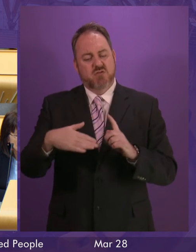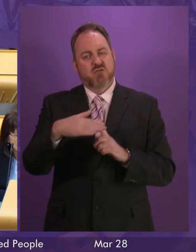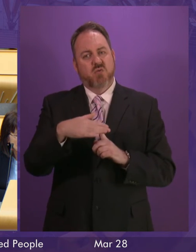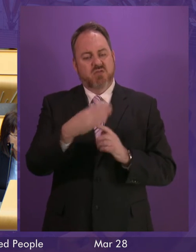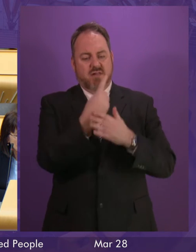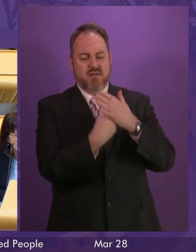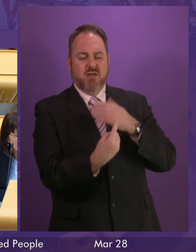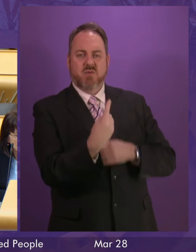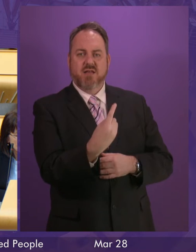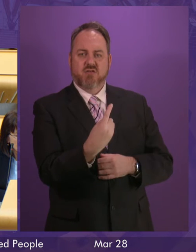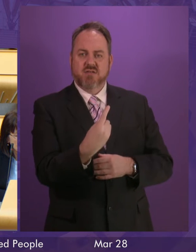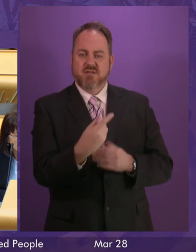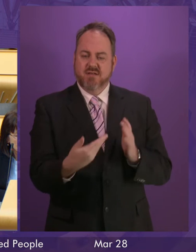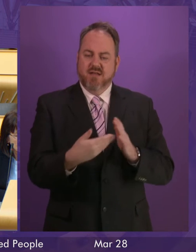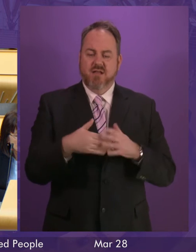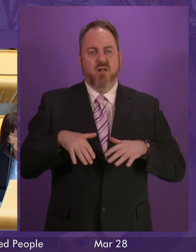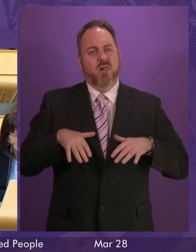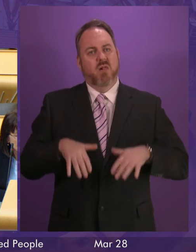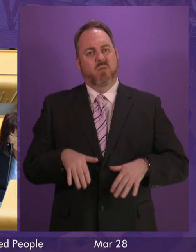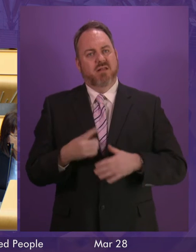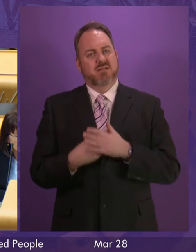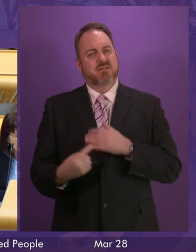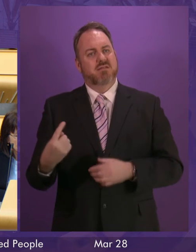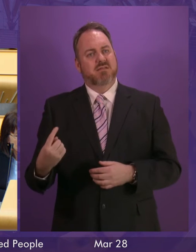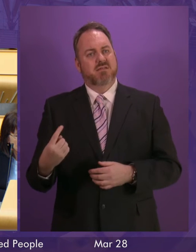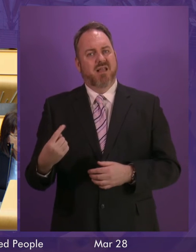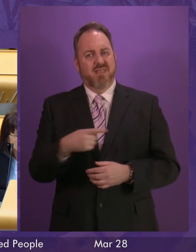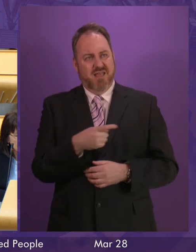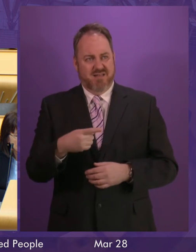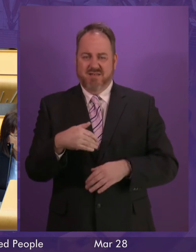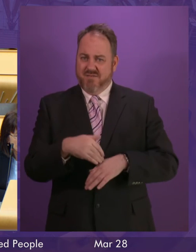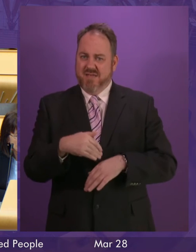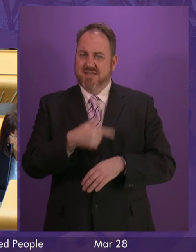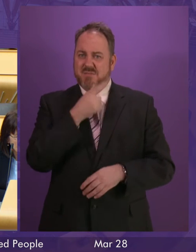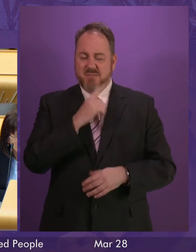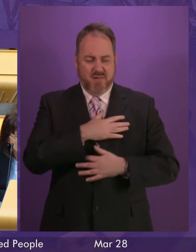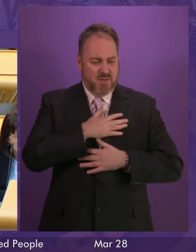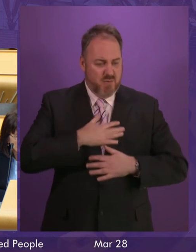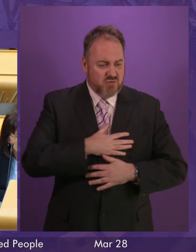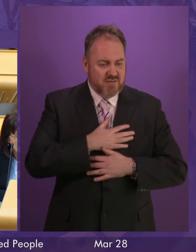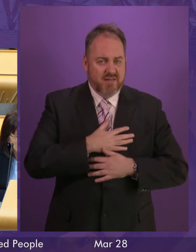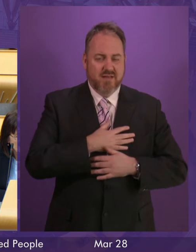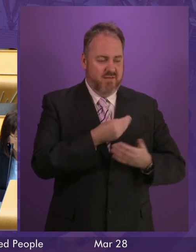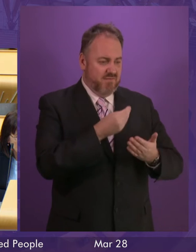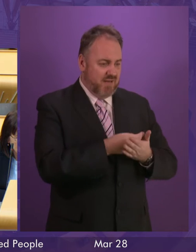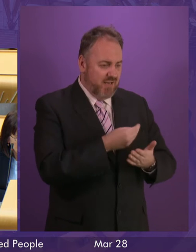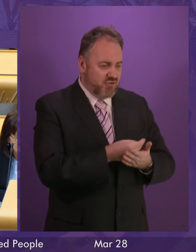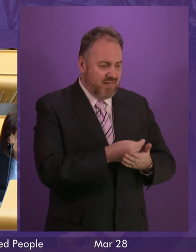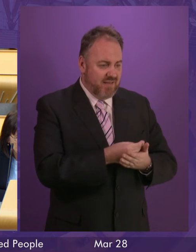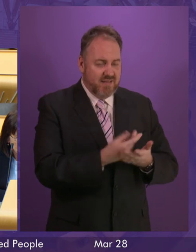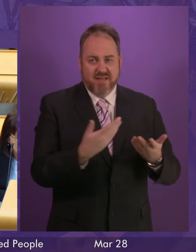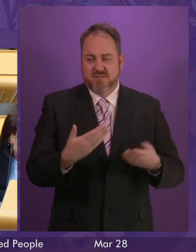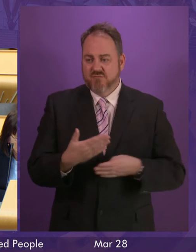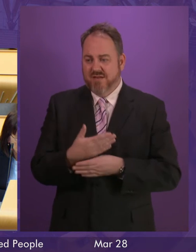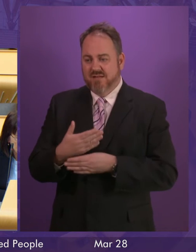and how disabled households are severely affected. The financial, emotional, and practical pressures, alongside